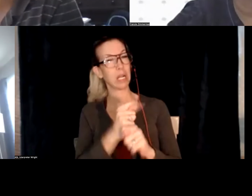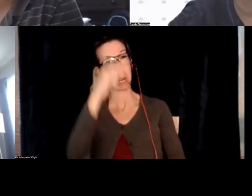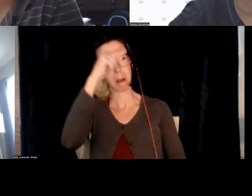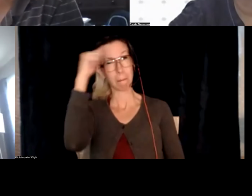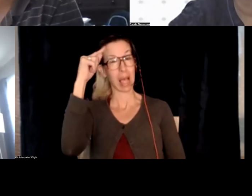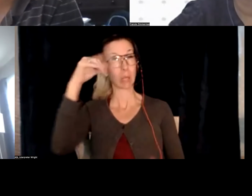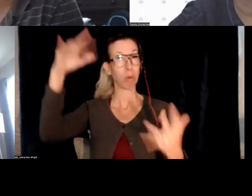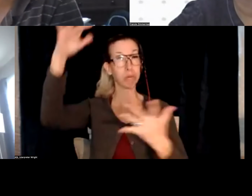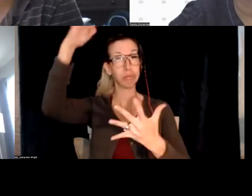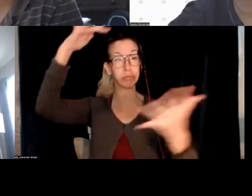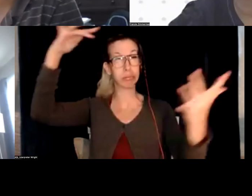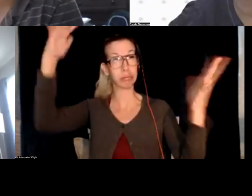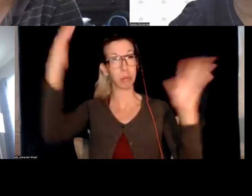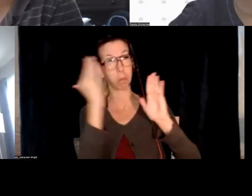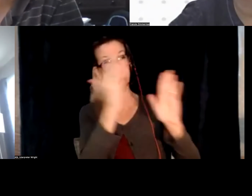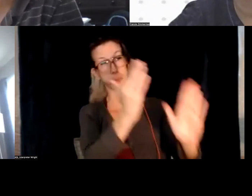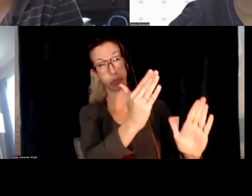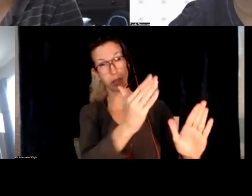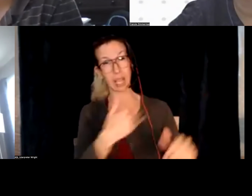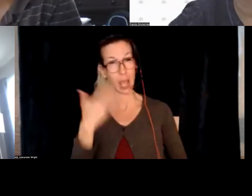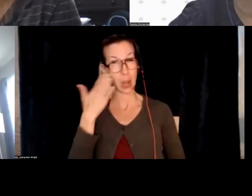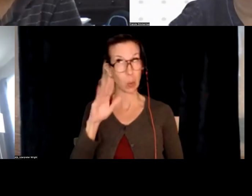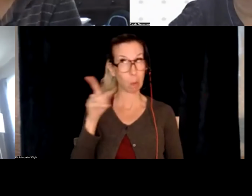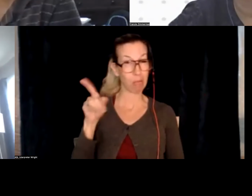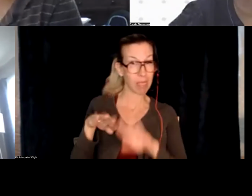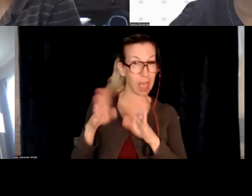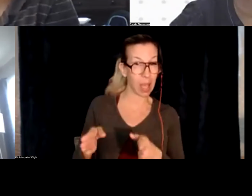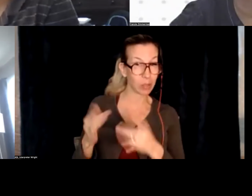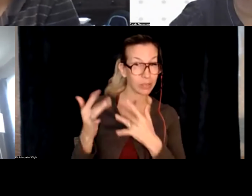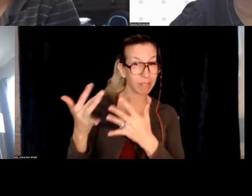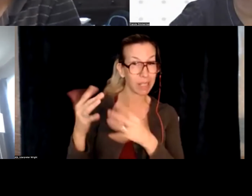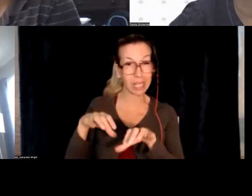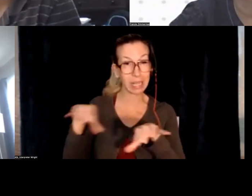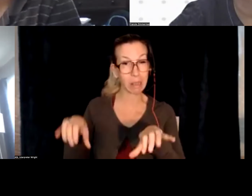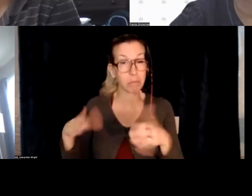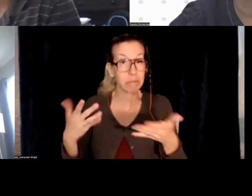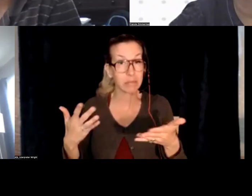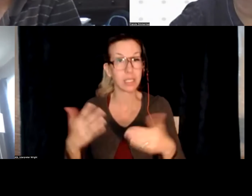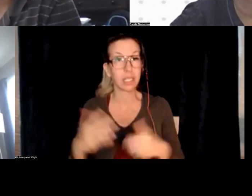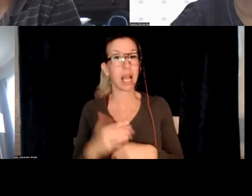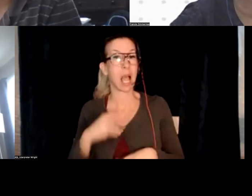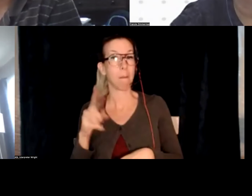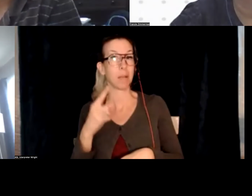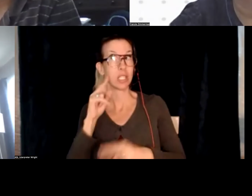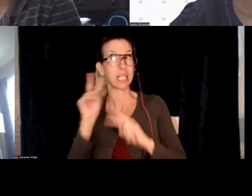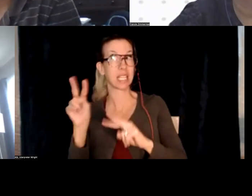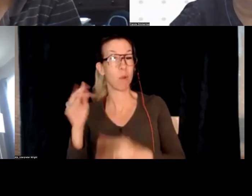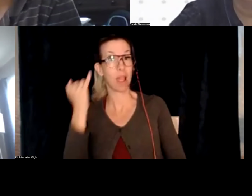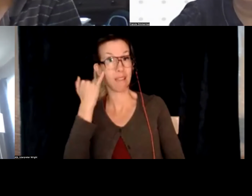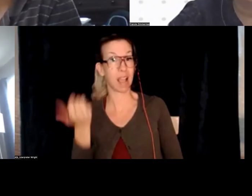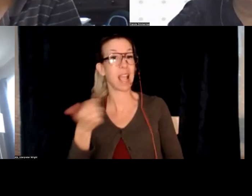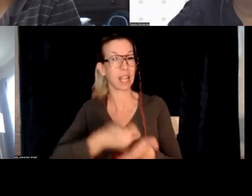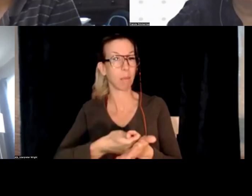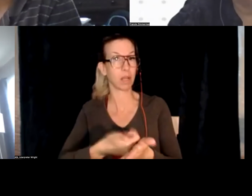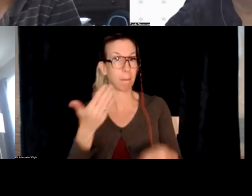suddenly covering my whole block, so I'm not sure if it's a house on fire, maybe a Yes. neighbor. But I'm just keeping an eye on it. So if I get offline, is because